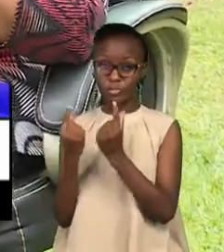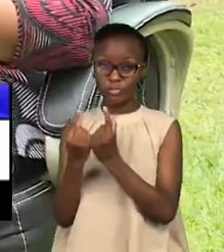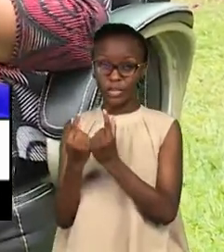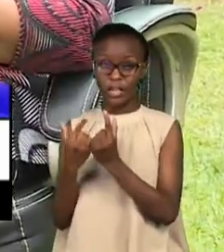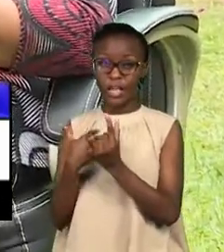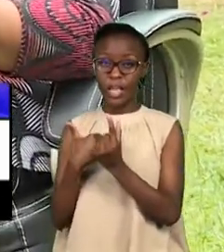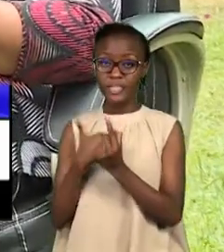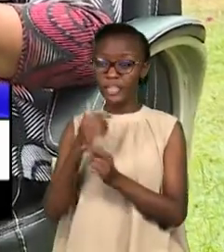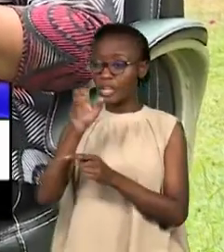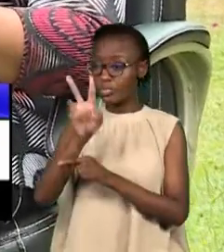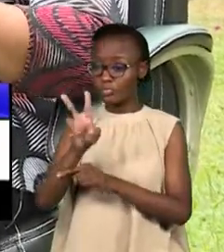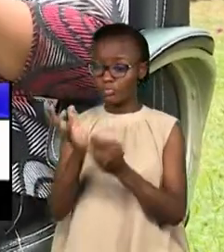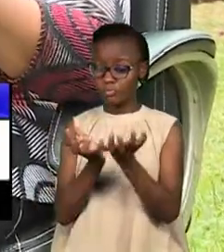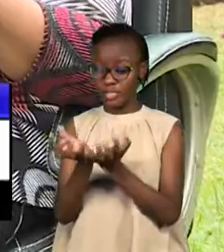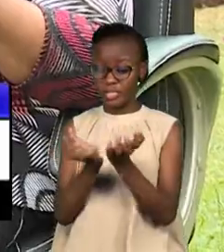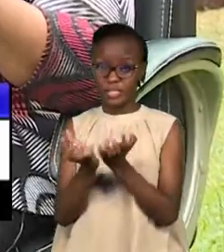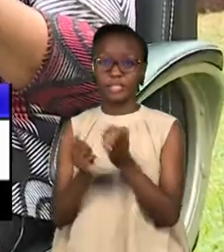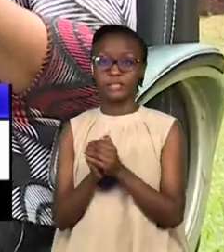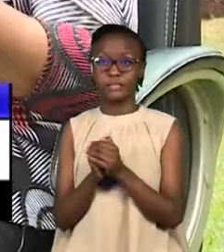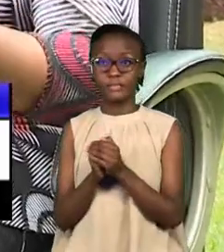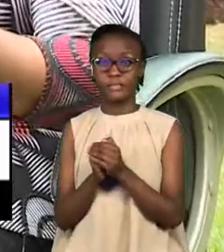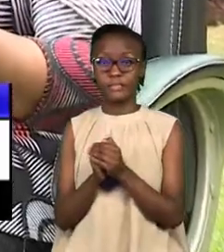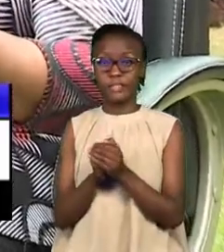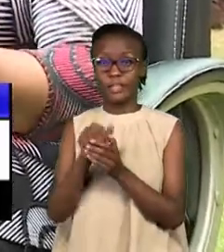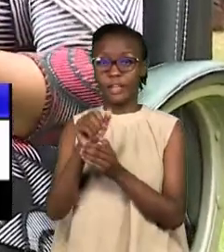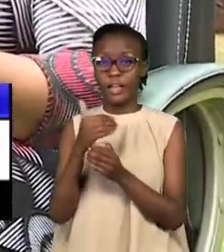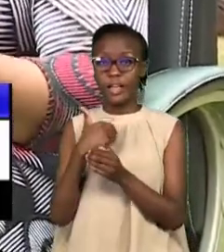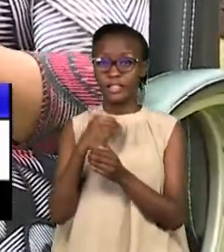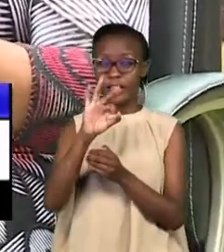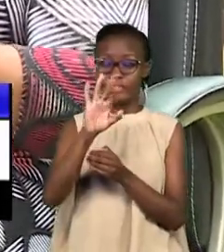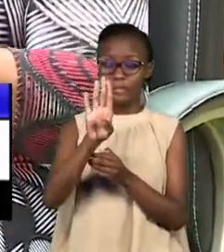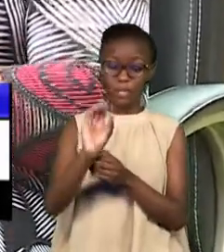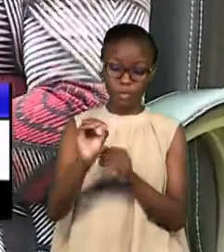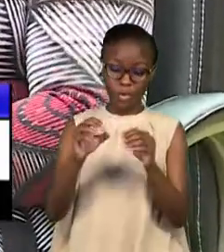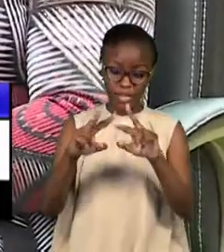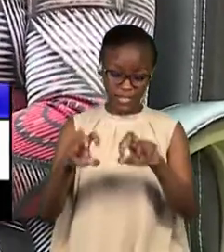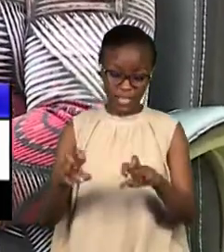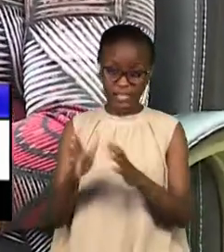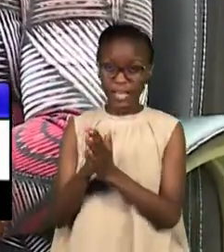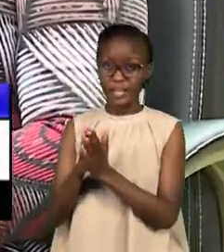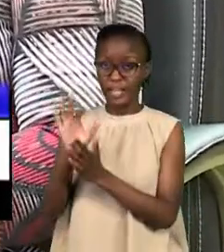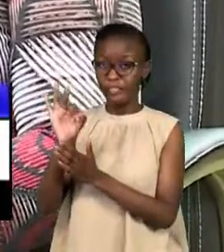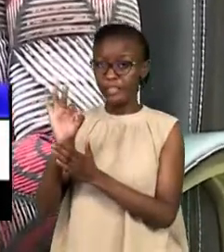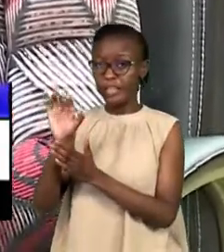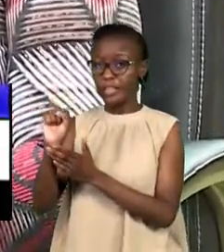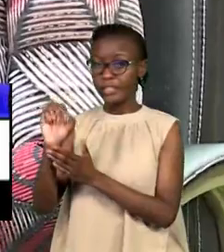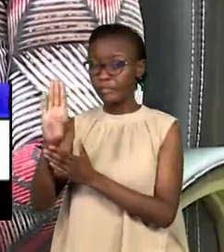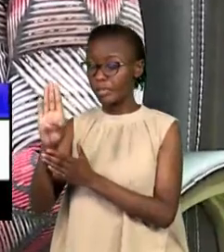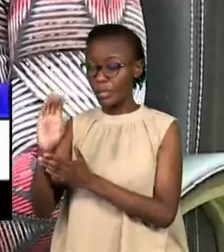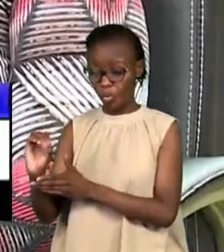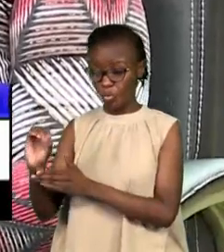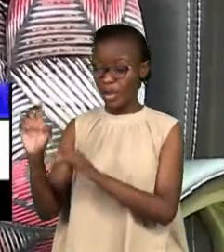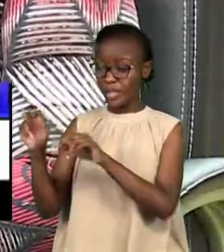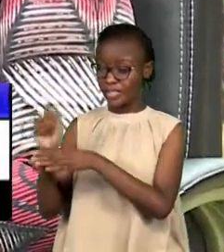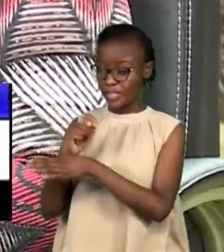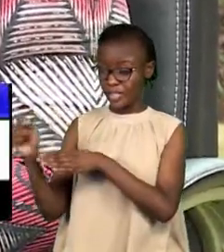has two businesses. It has SBO Research and SBO Training. Those are the two companies that make the